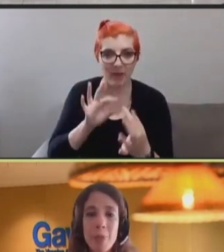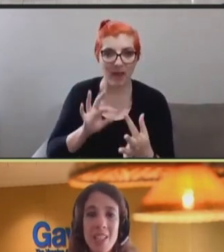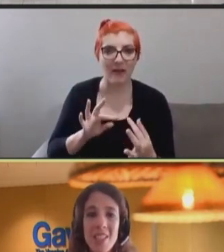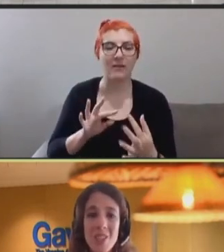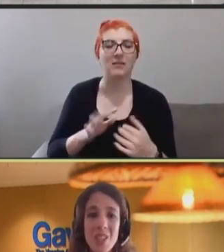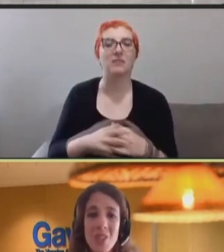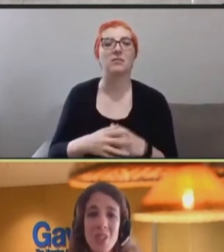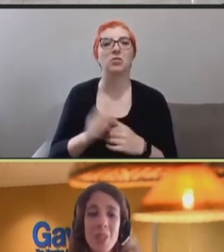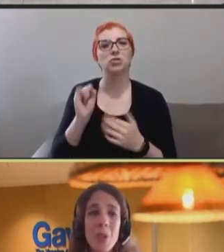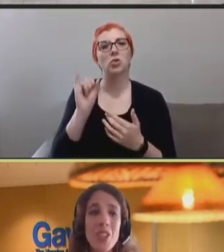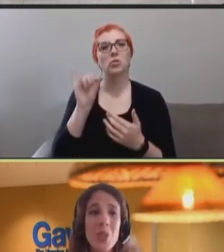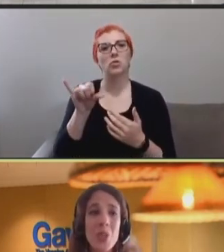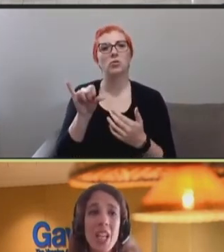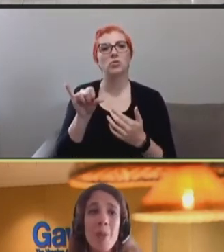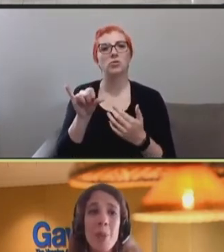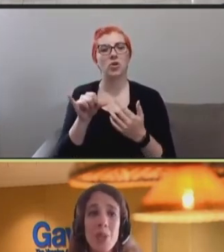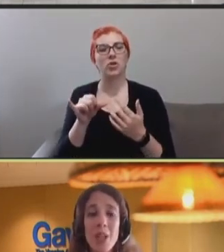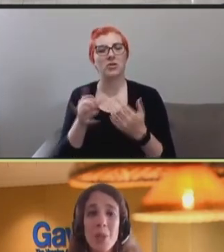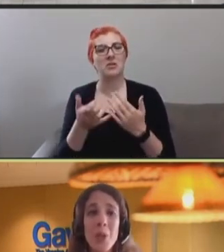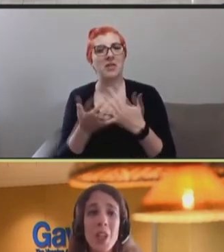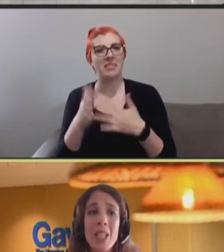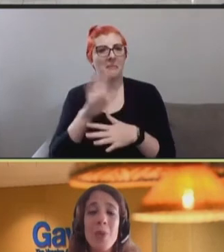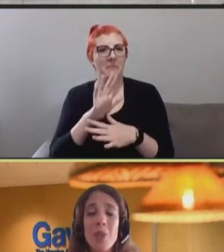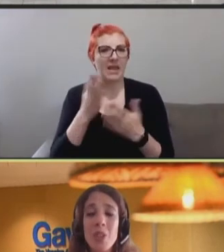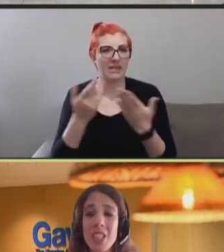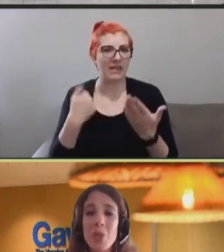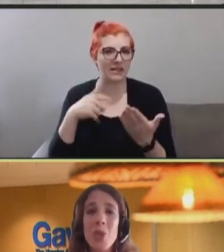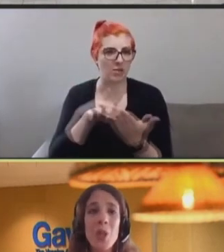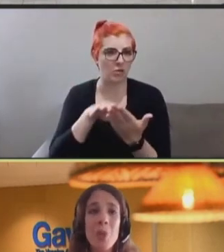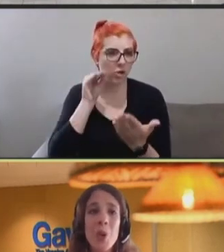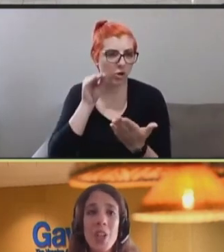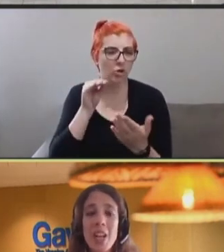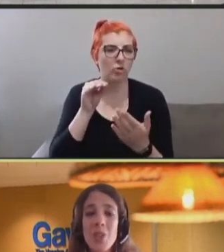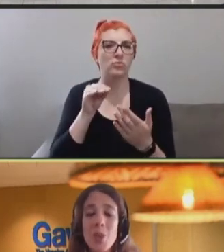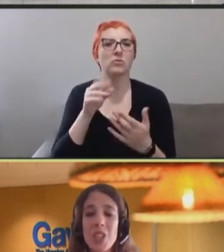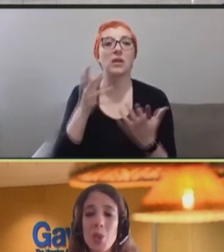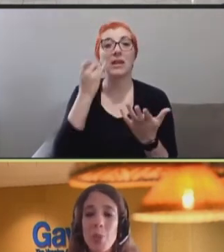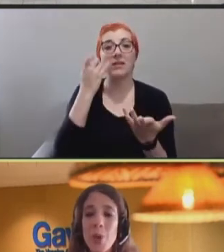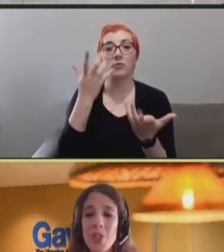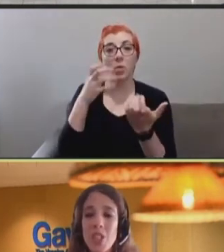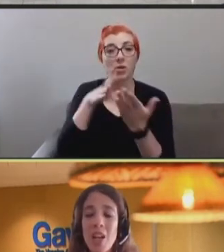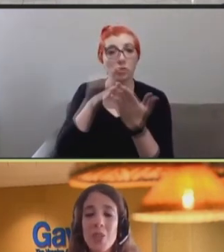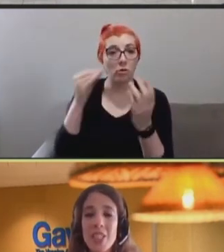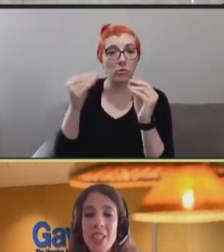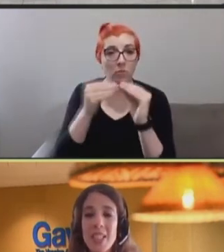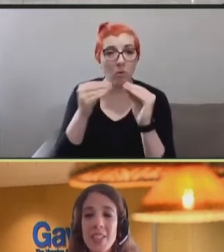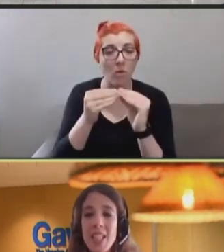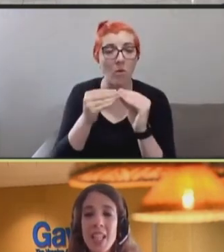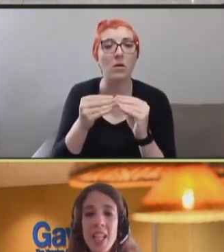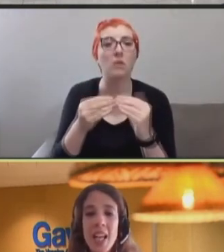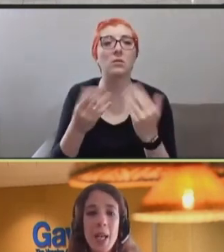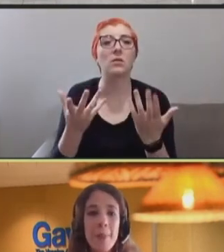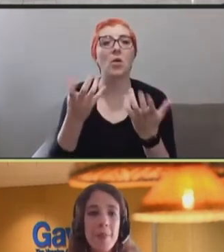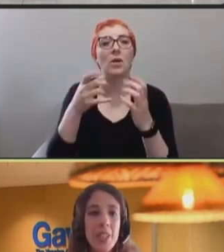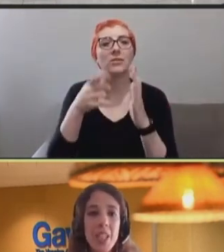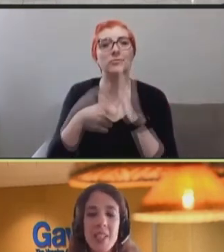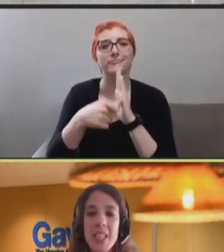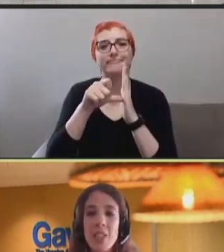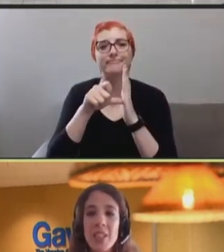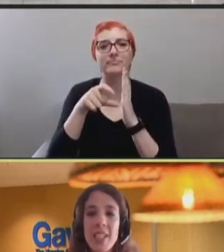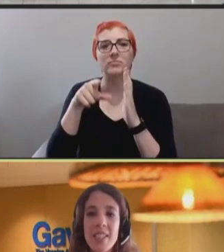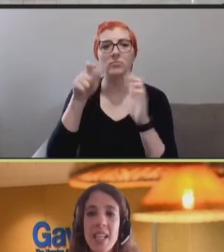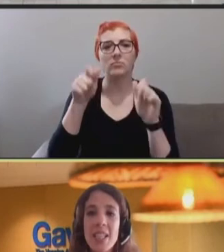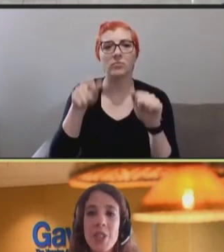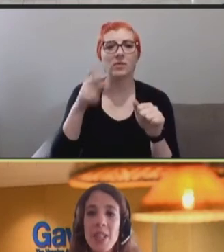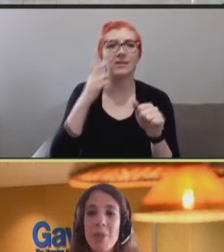These are the main lessons that learned I wanted to share, but for anyone wanting to learn more, I also wanted to point out that, and you can see